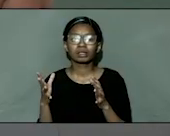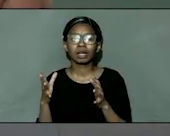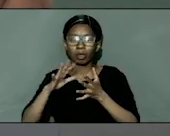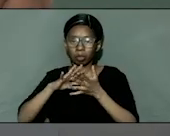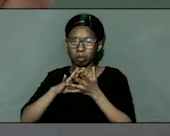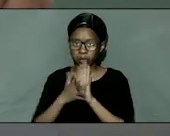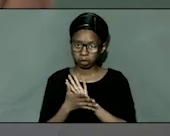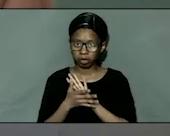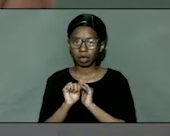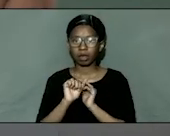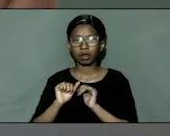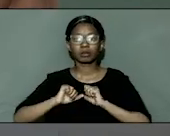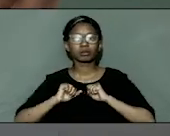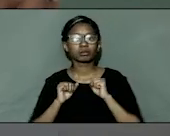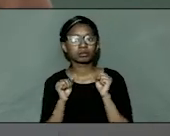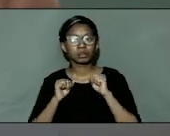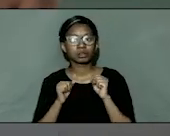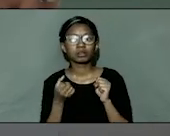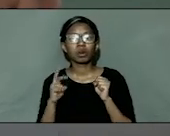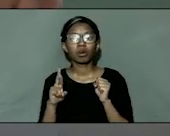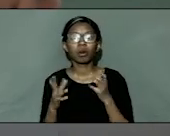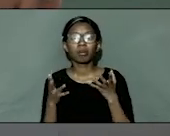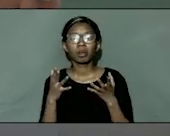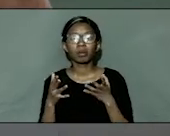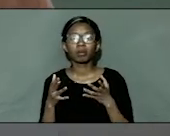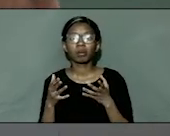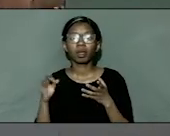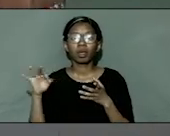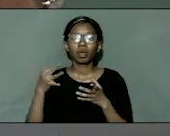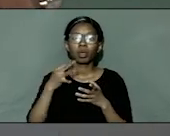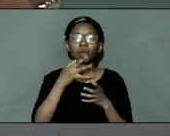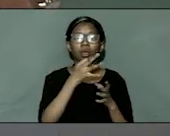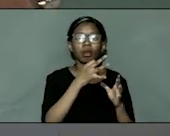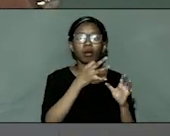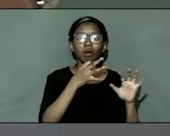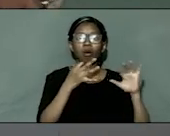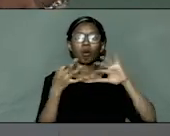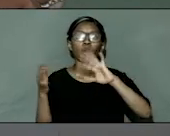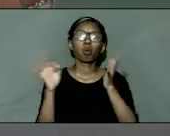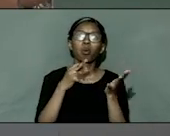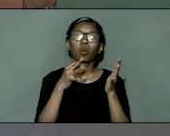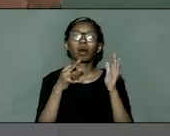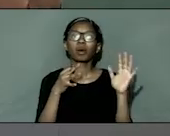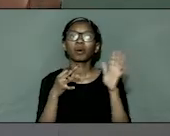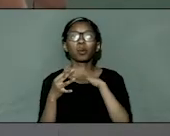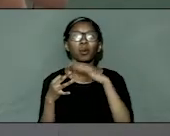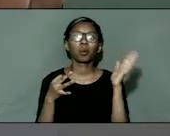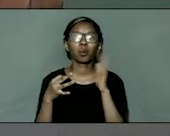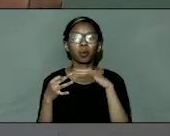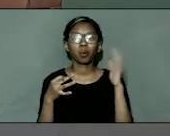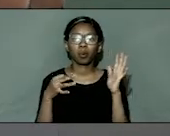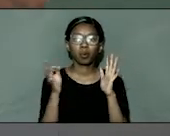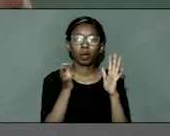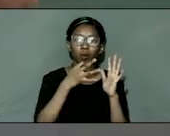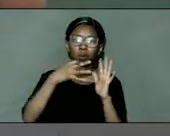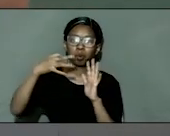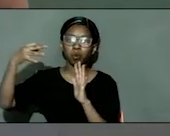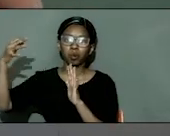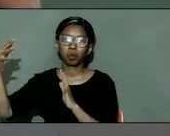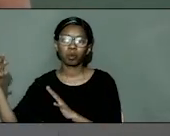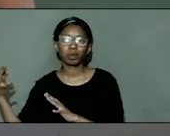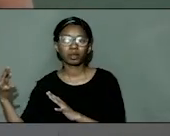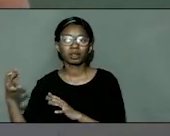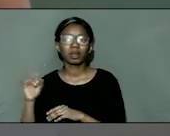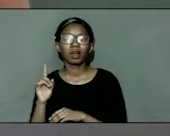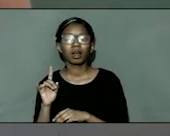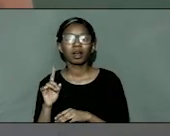damage their wings, or maybe they will be blown away by the water, by the strong winds again, and then they do